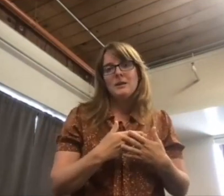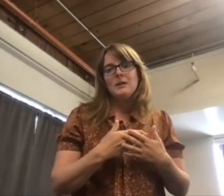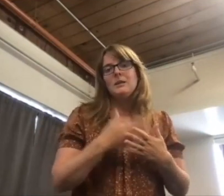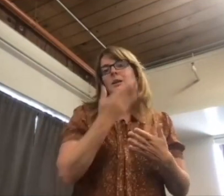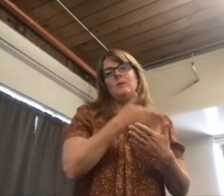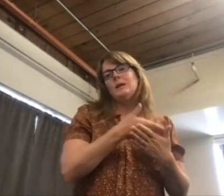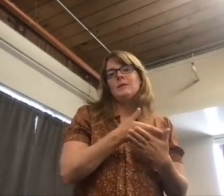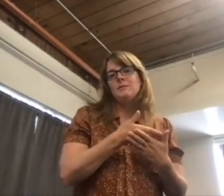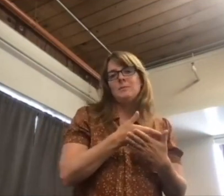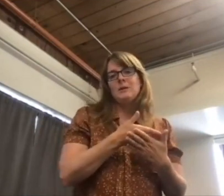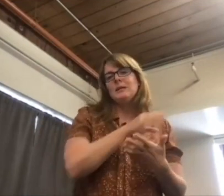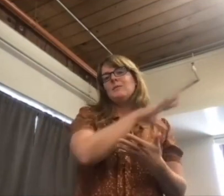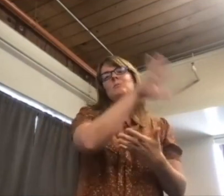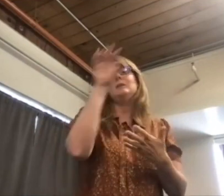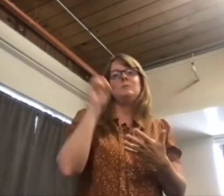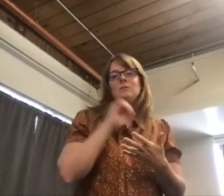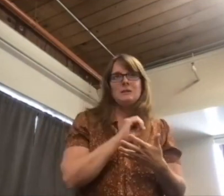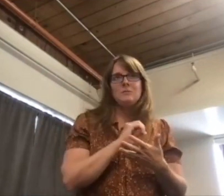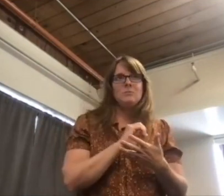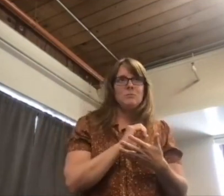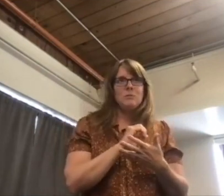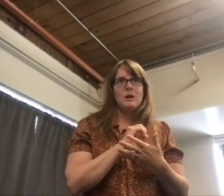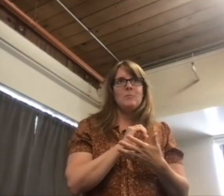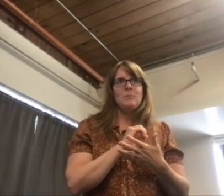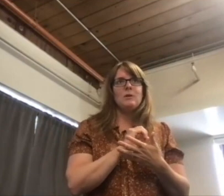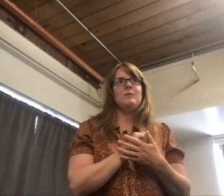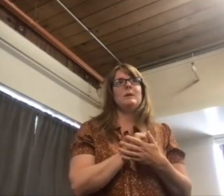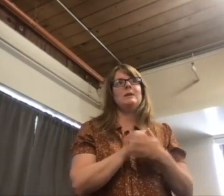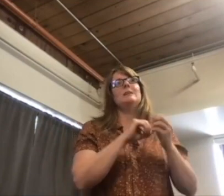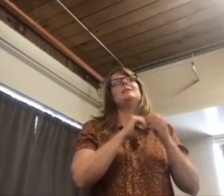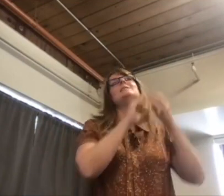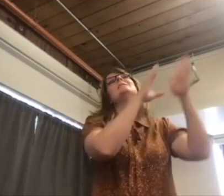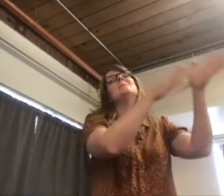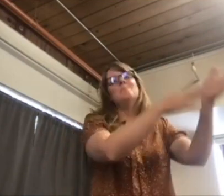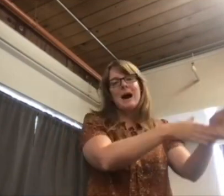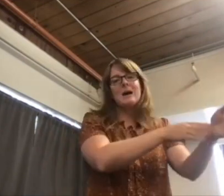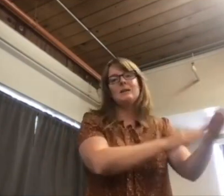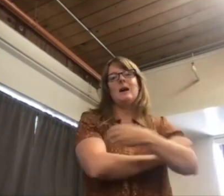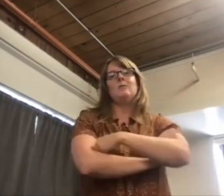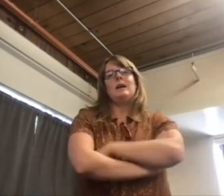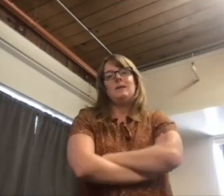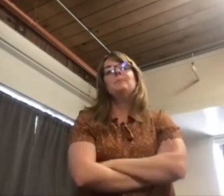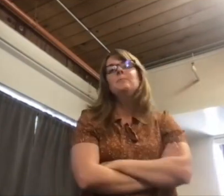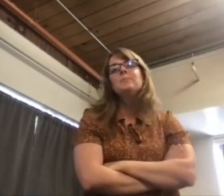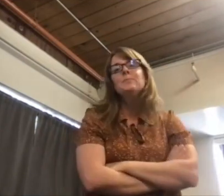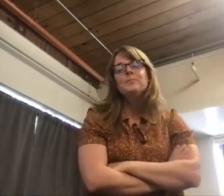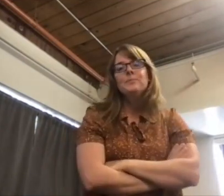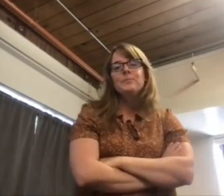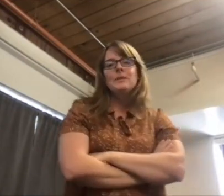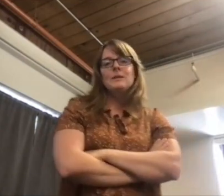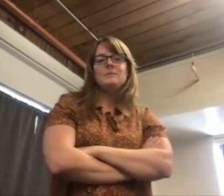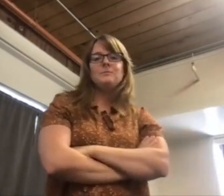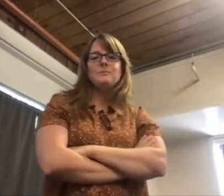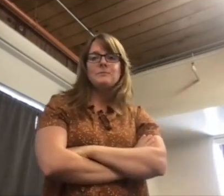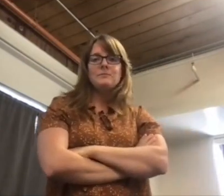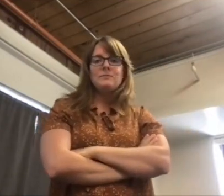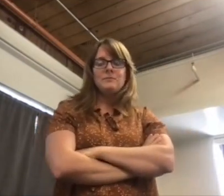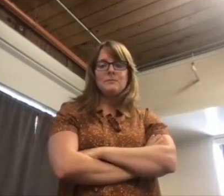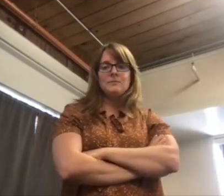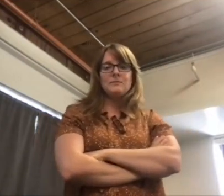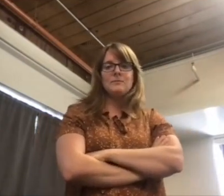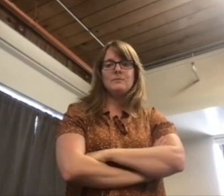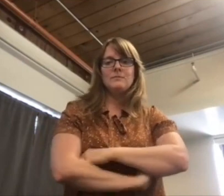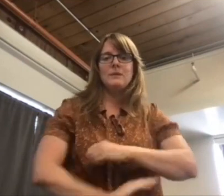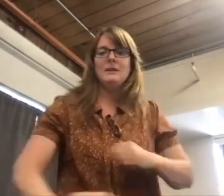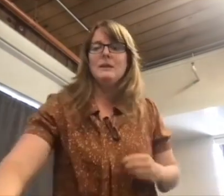another female, like give them choice between a couple more females, and then send them back that way. In our case,